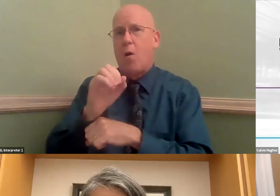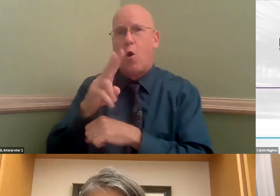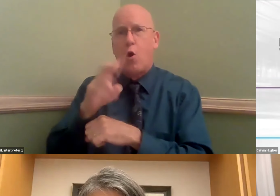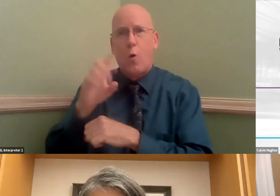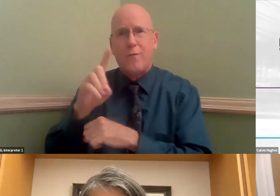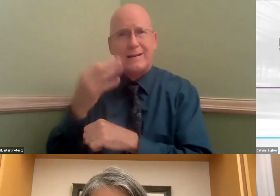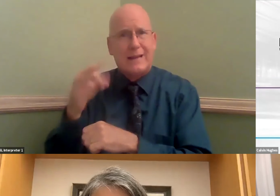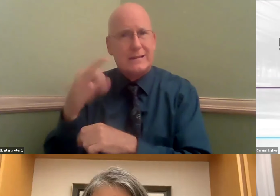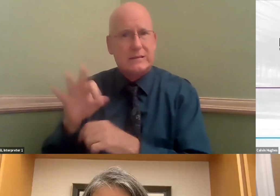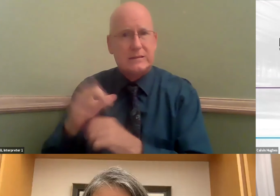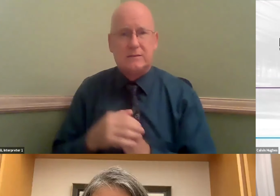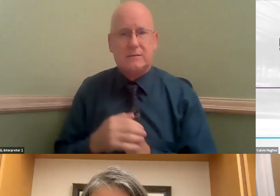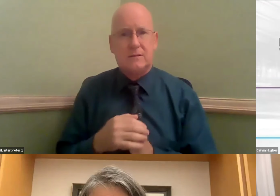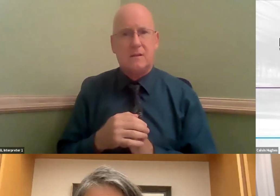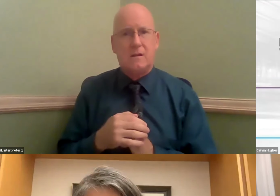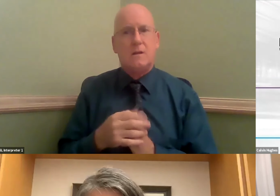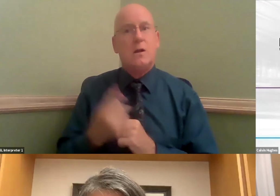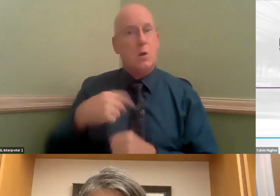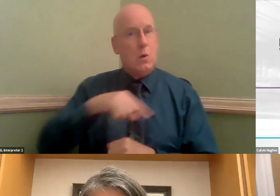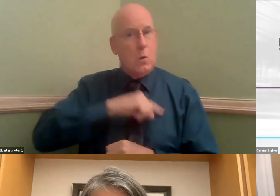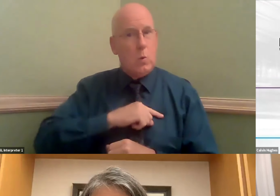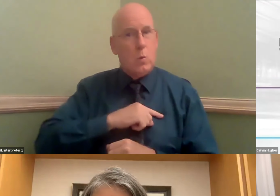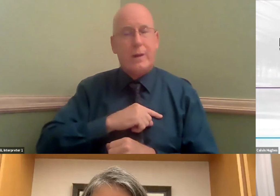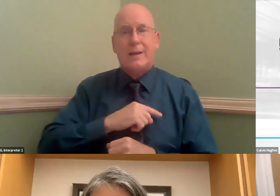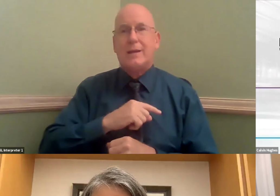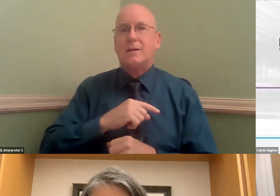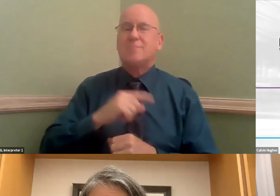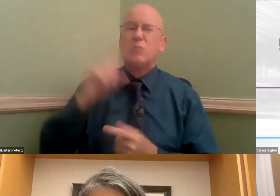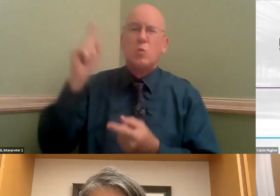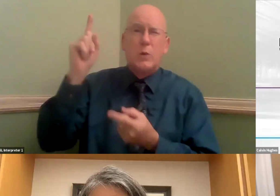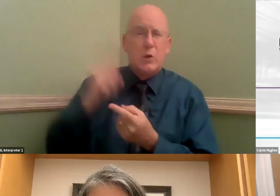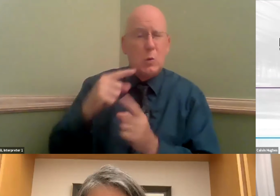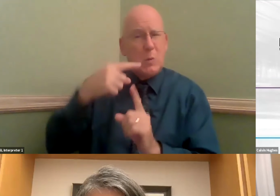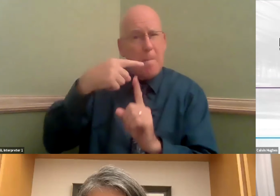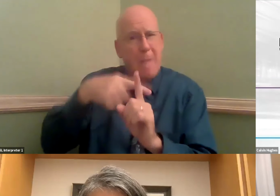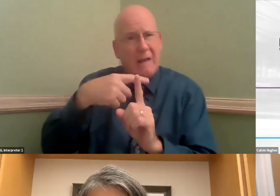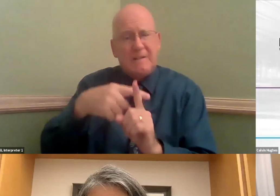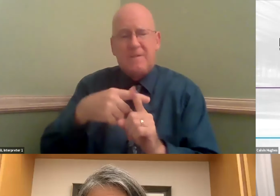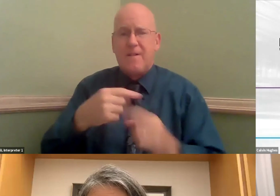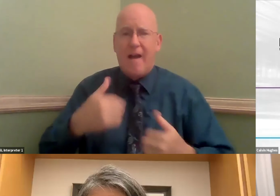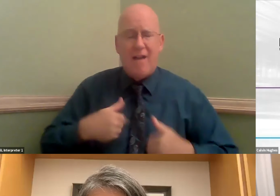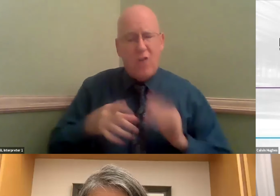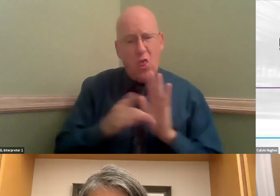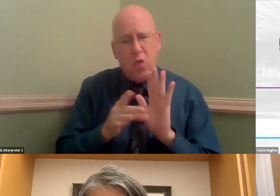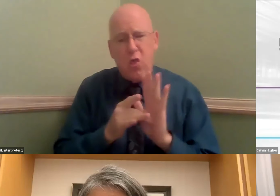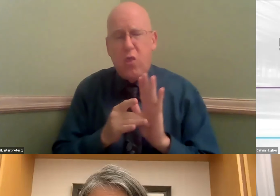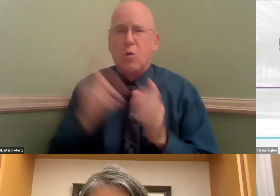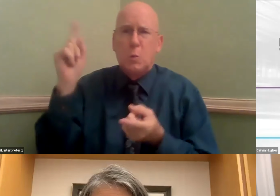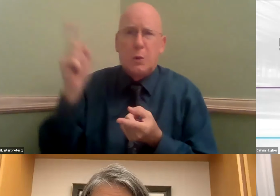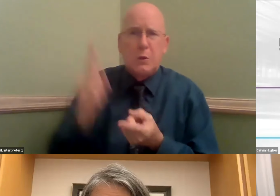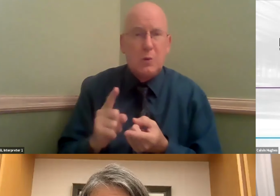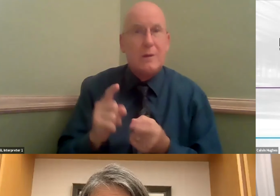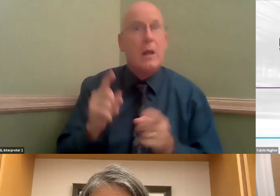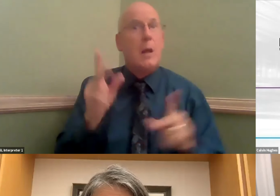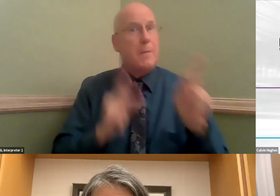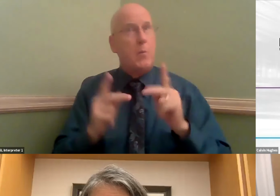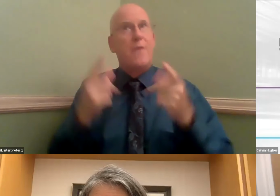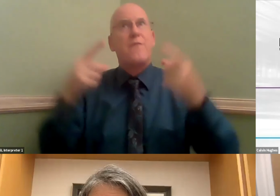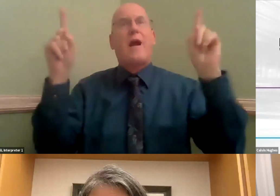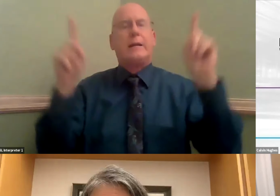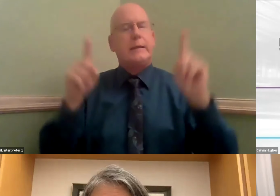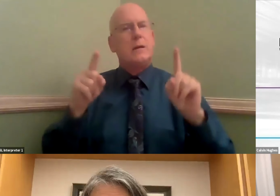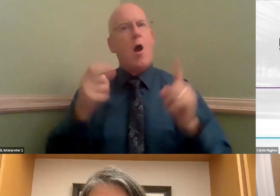have managed to reduce our positivity rate. The public is finally getting the clear message to mask, and I'm afraid